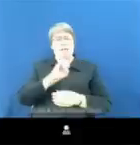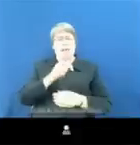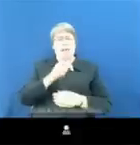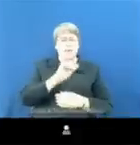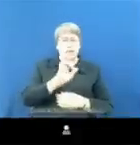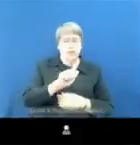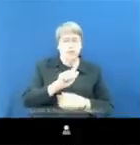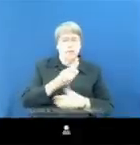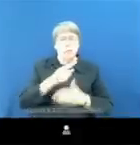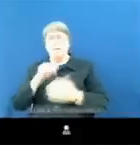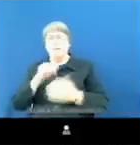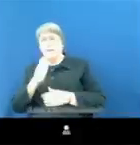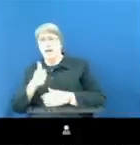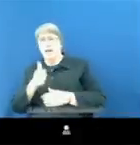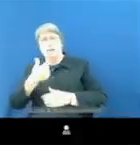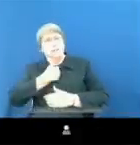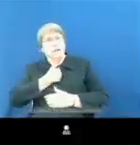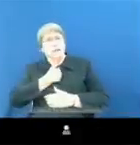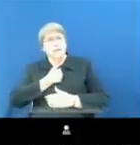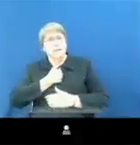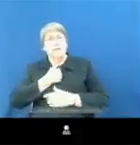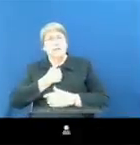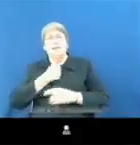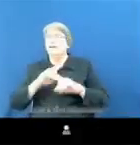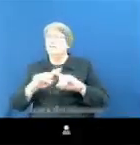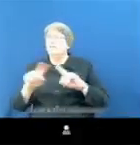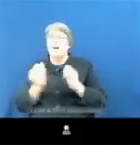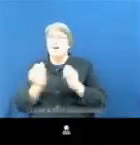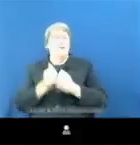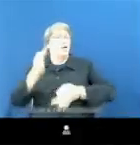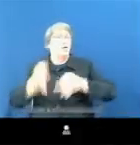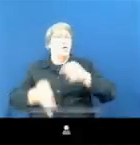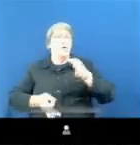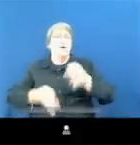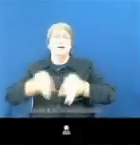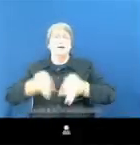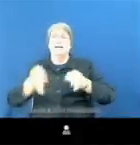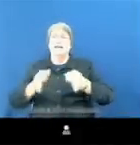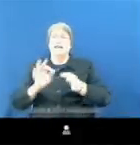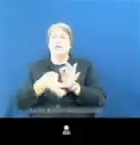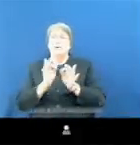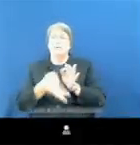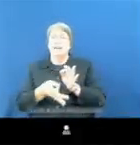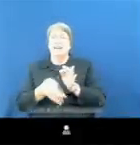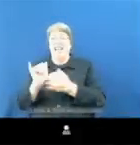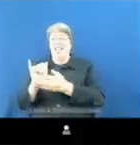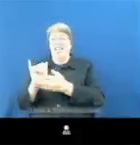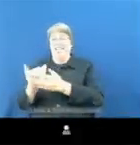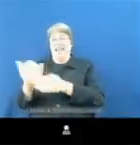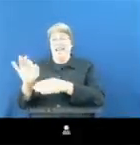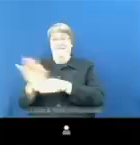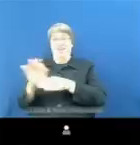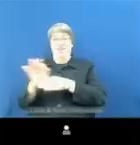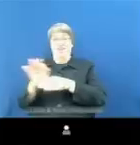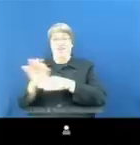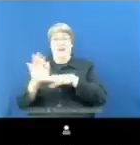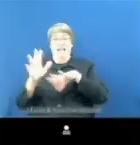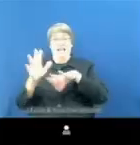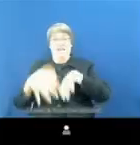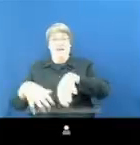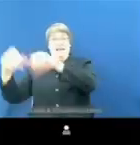ourselves. But with court interpreting, that function has been taken by the